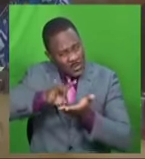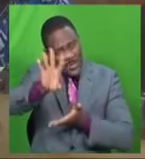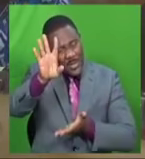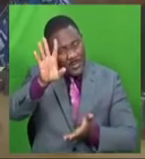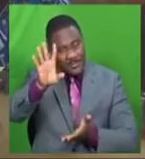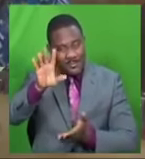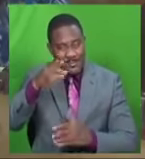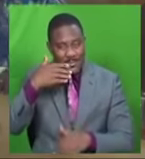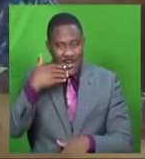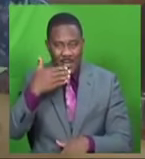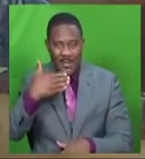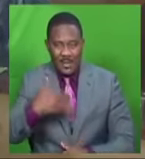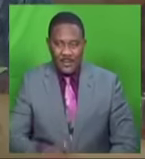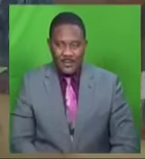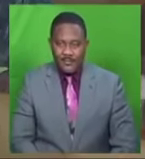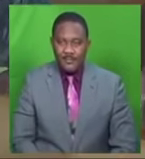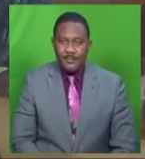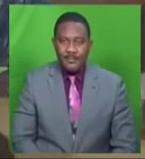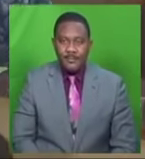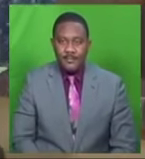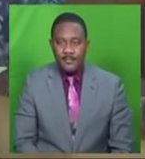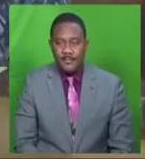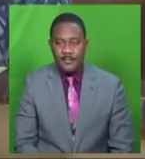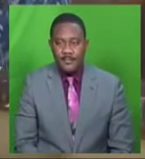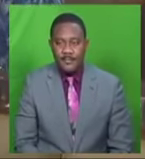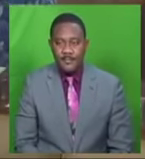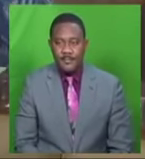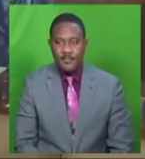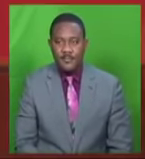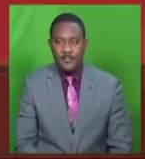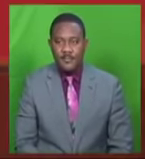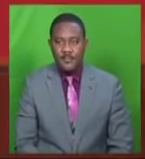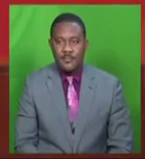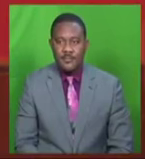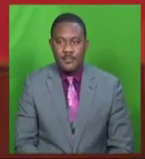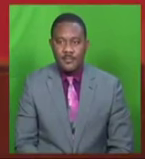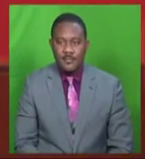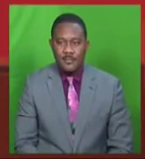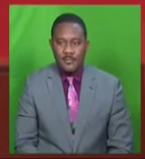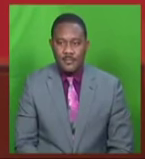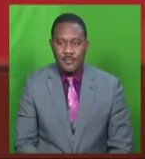Speaker, for giving me this opportunity.